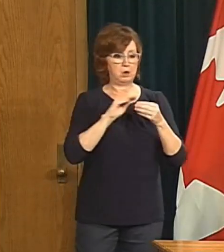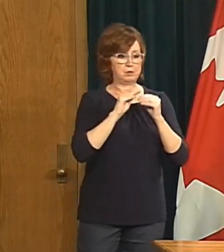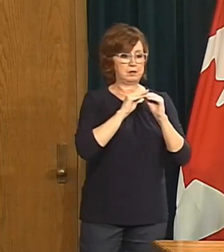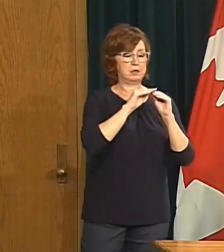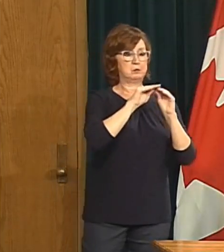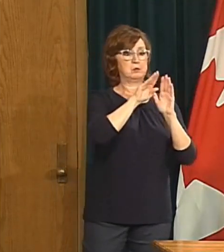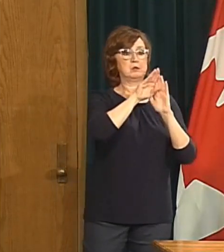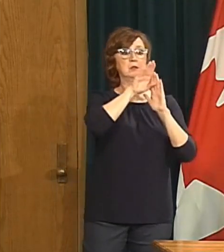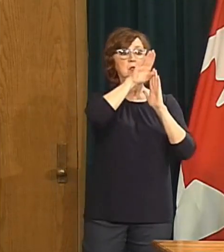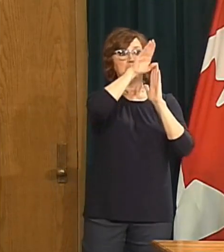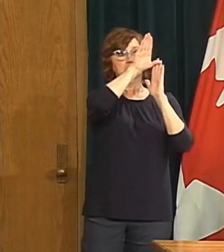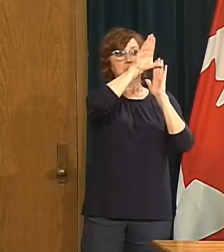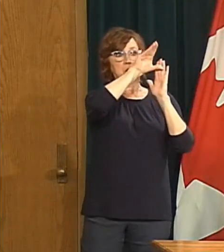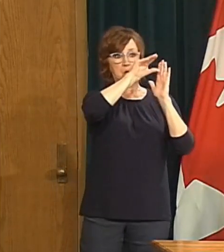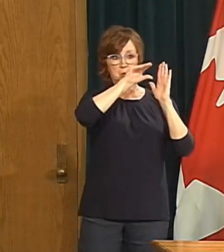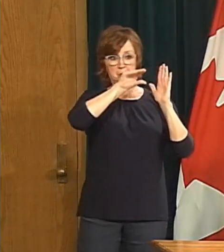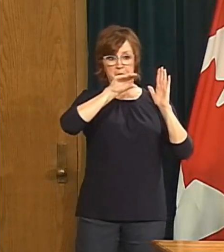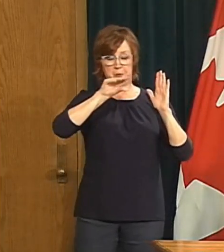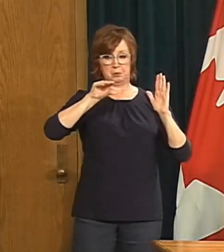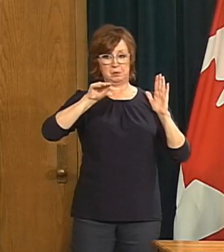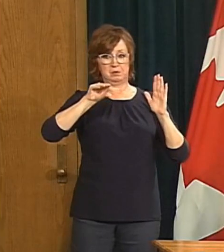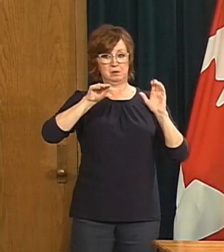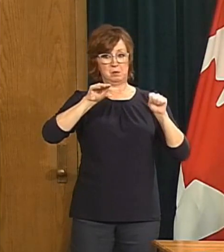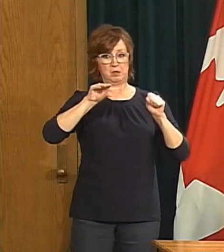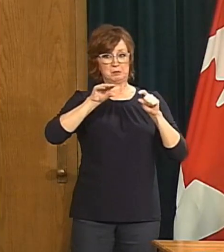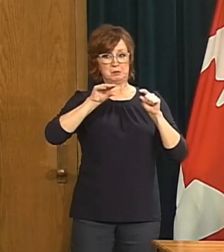get complacent, that's when stuff could start to spread.